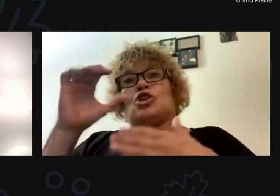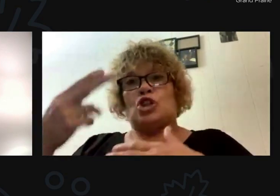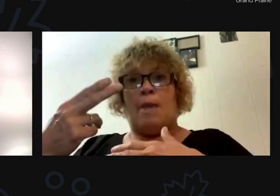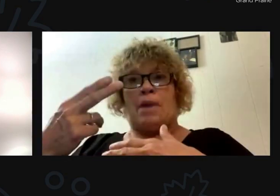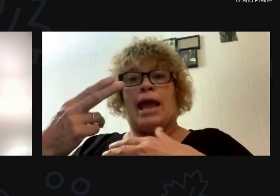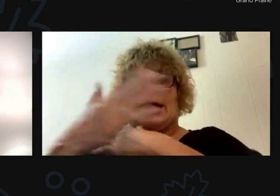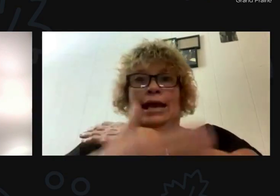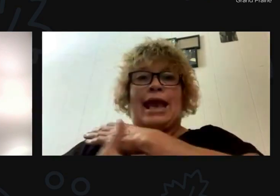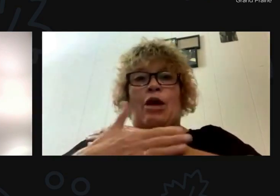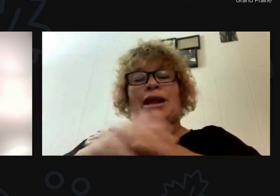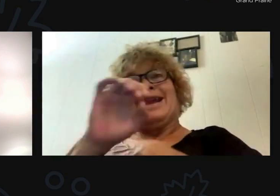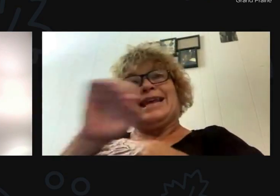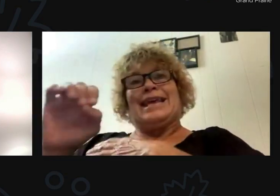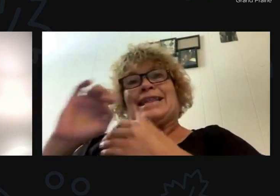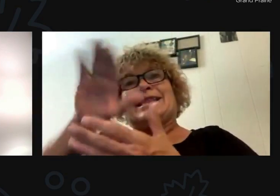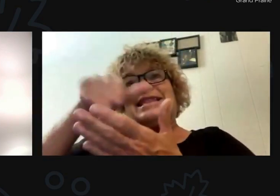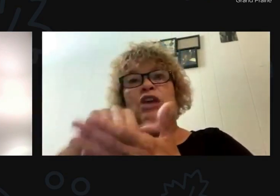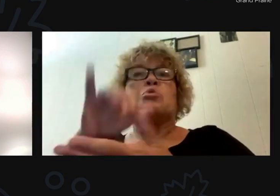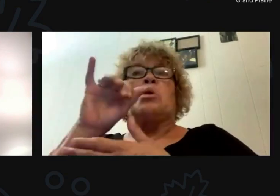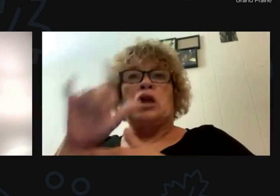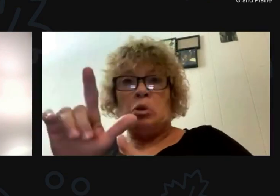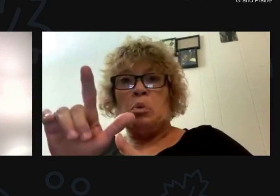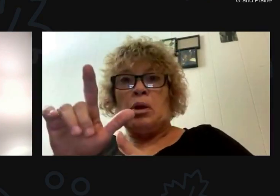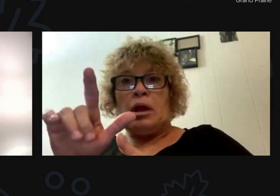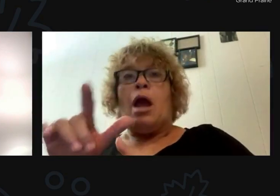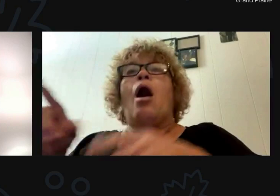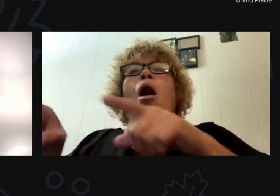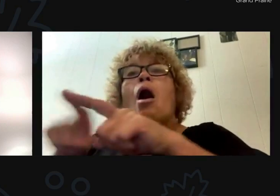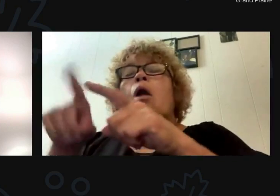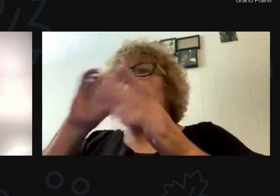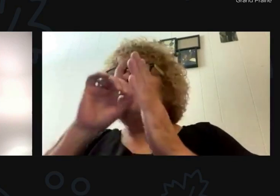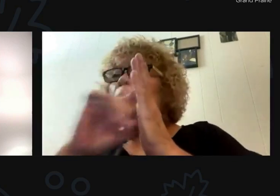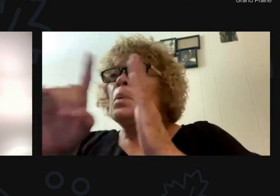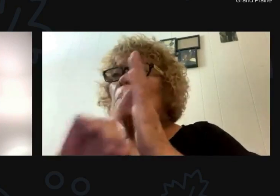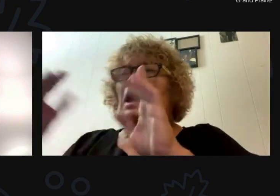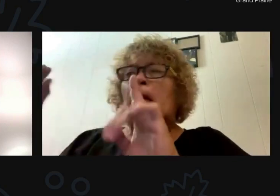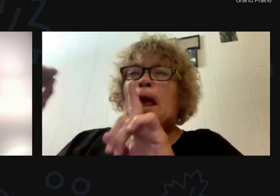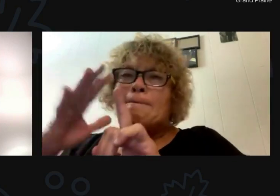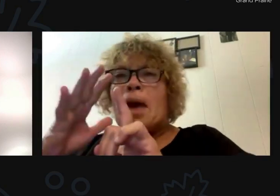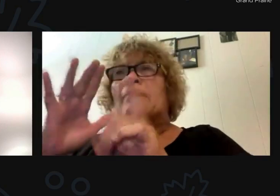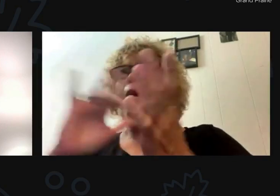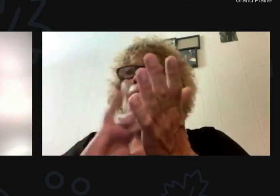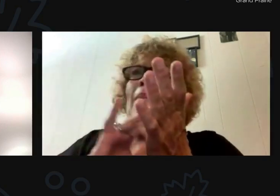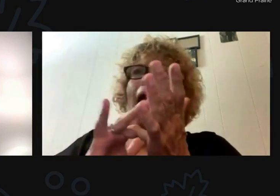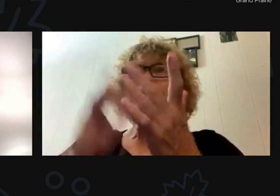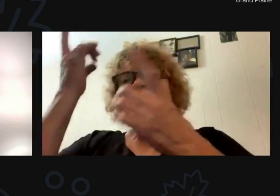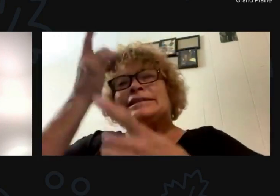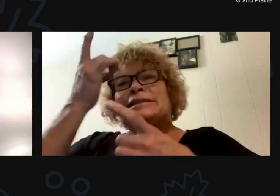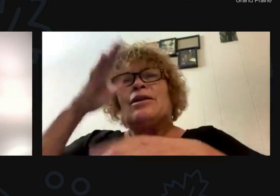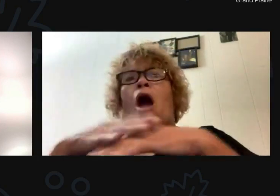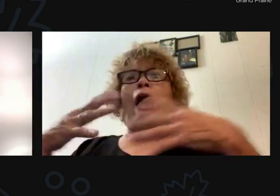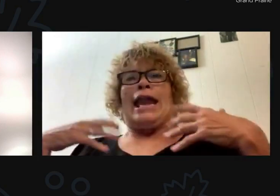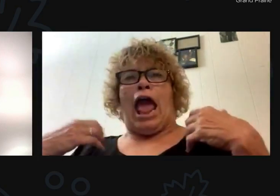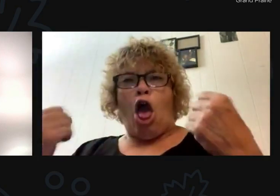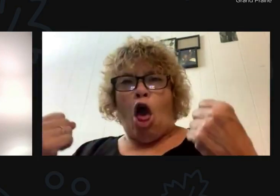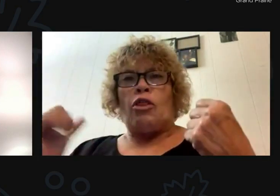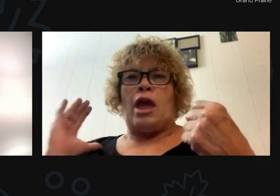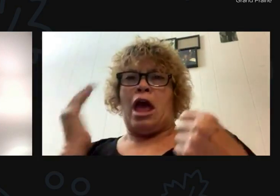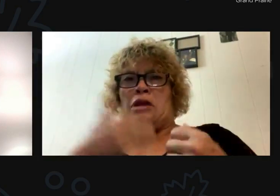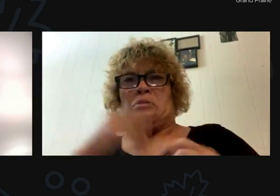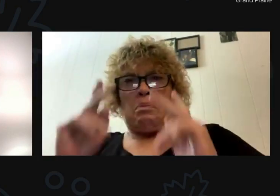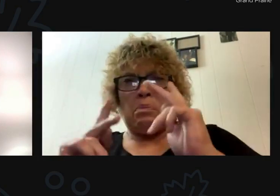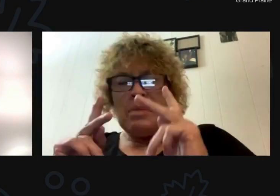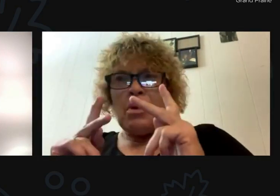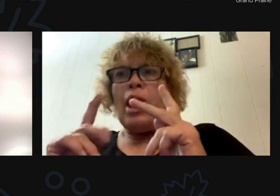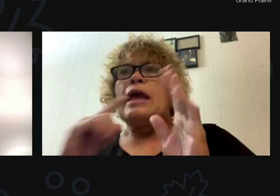East Central Illinois. In addition to examining the impact disease and medicine has had on our health and well-being, the exhibit